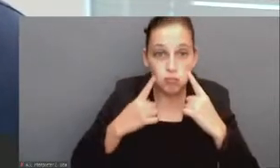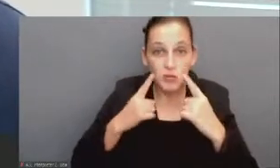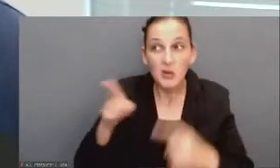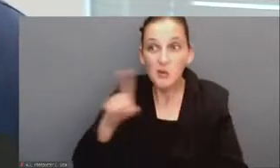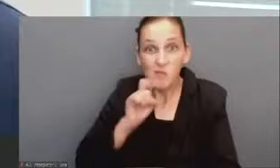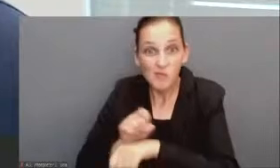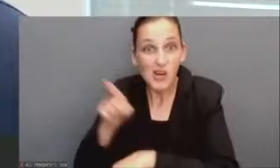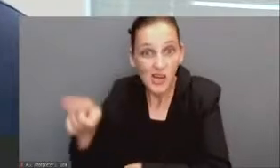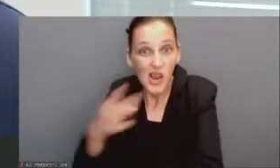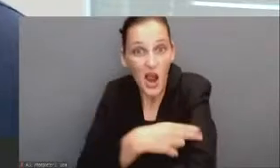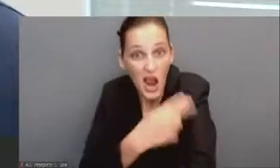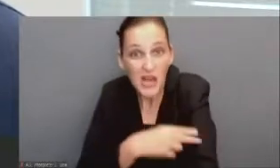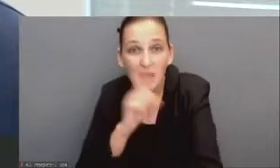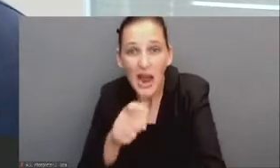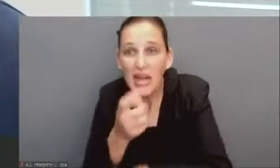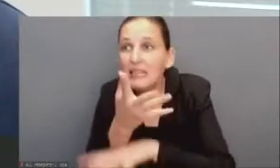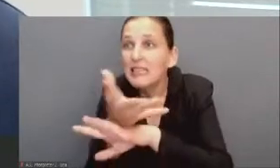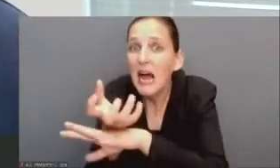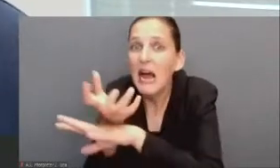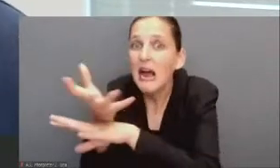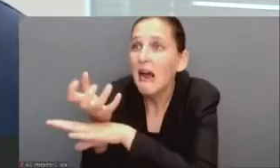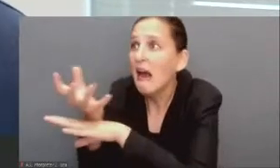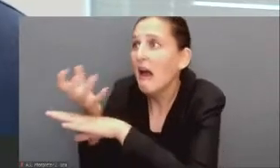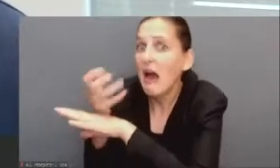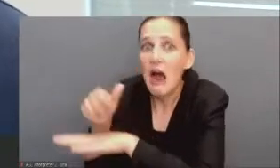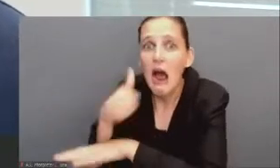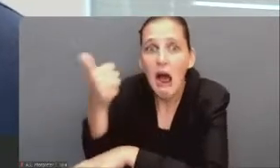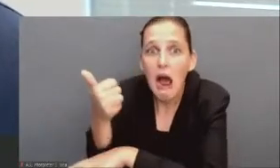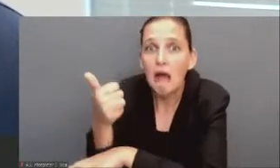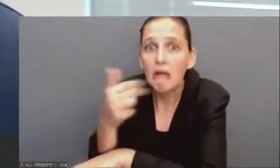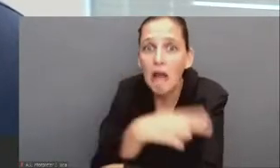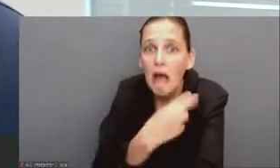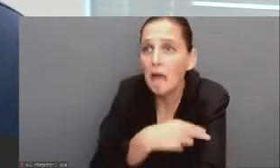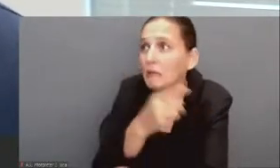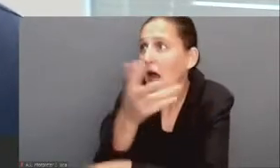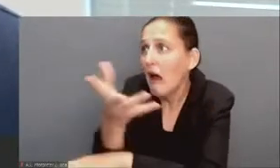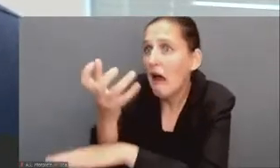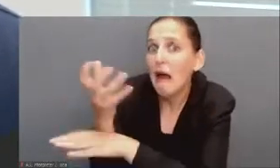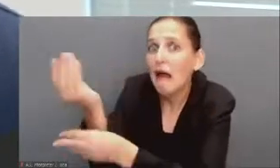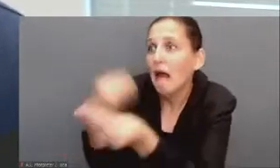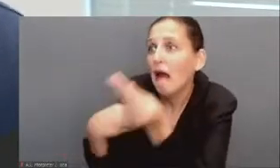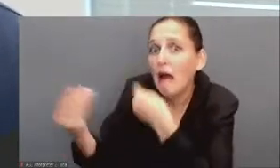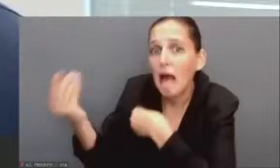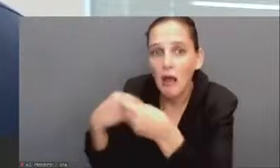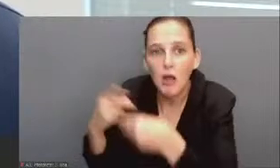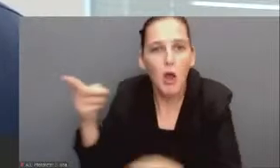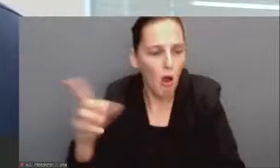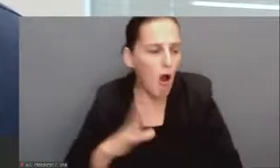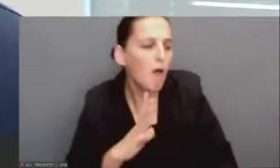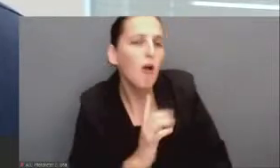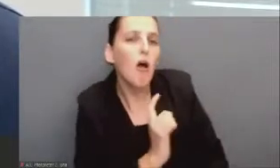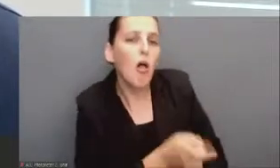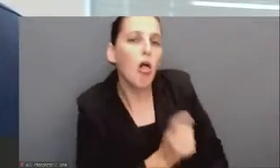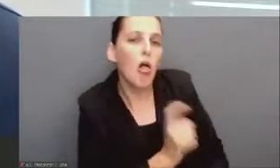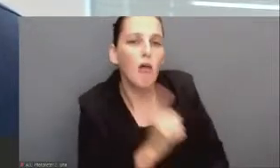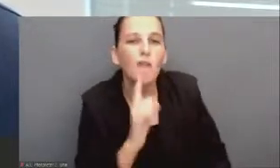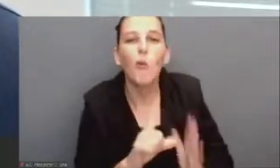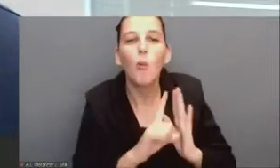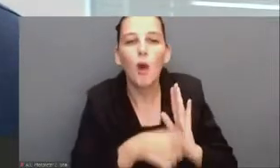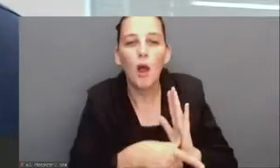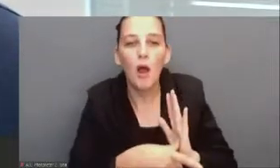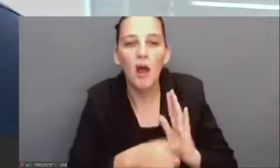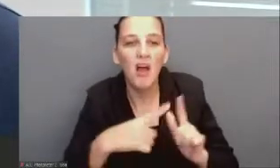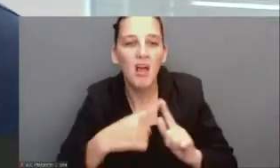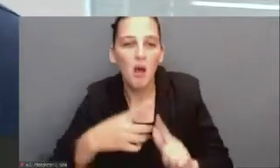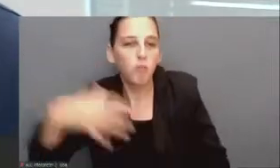for PPE from other richer health systems who provided them for a while and then pulled back, feeling they needed to